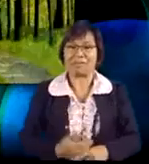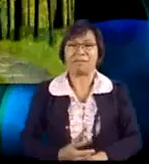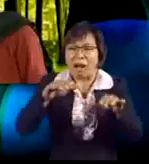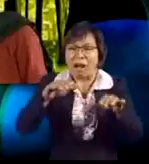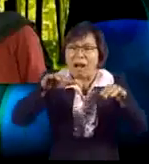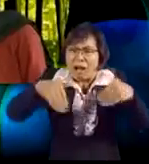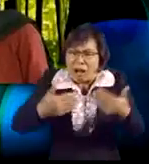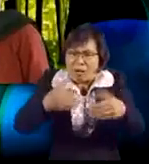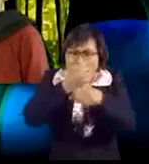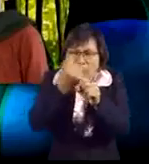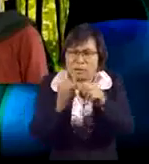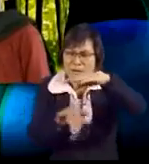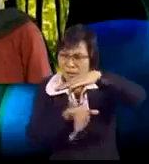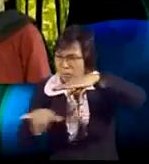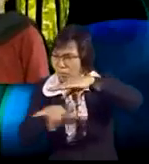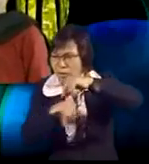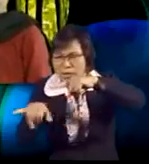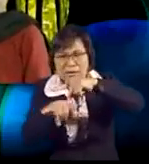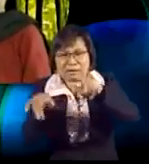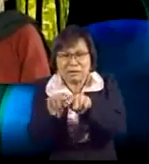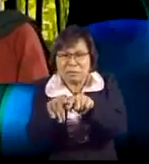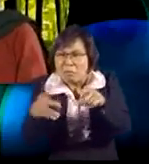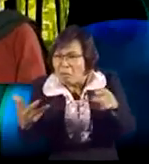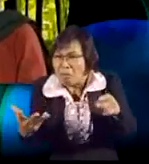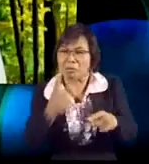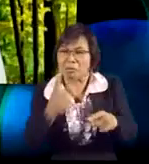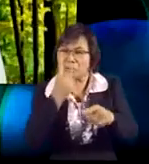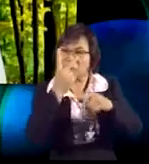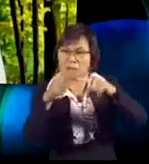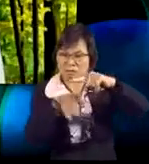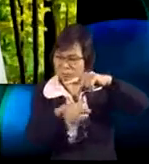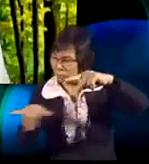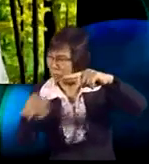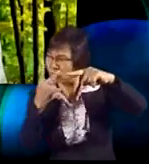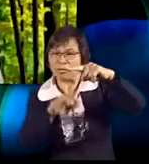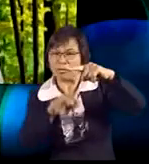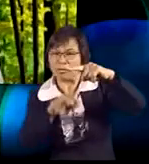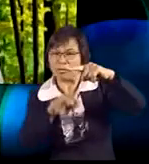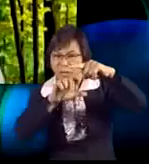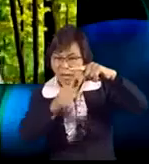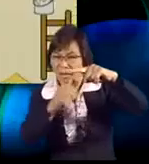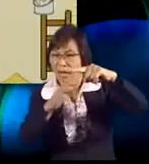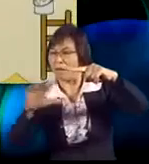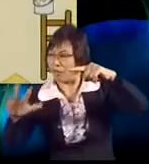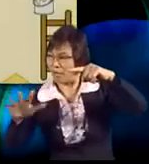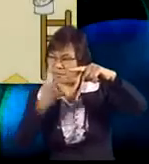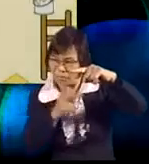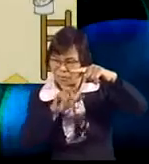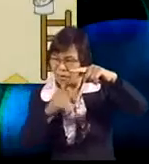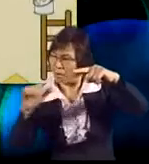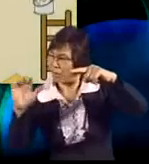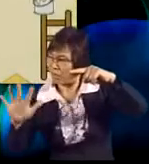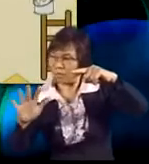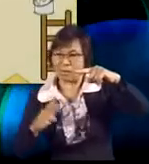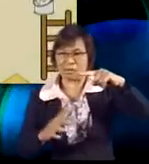Exactly. But Melody, how do we make the denominators the same? Look carefully at the two